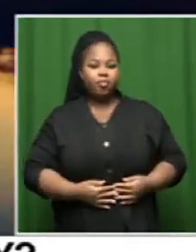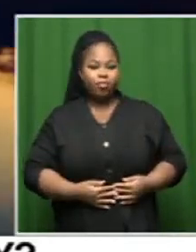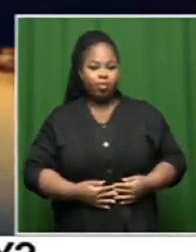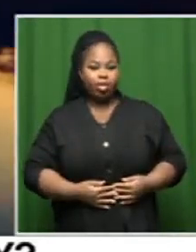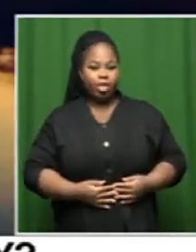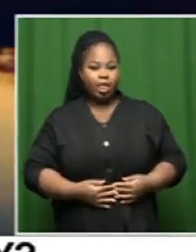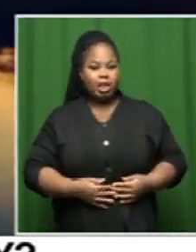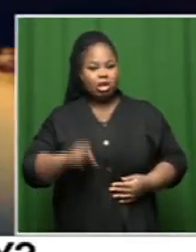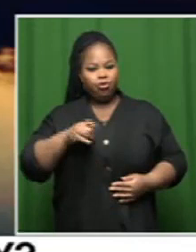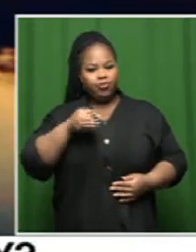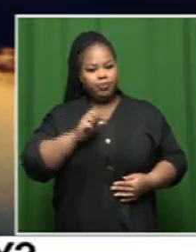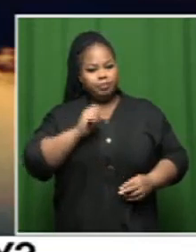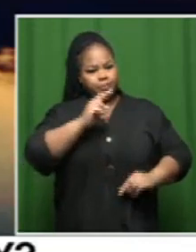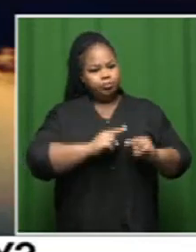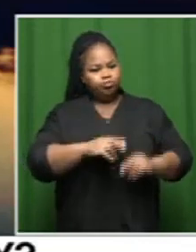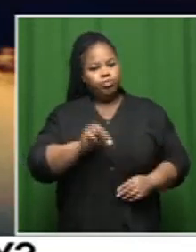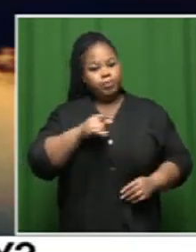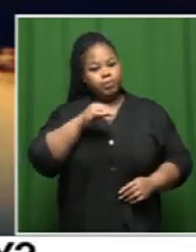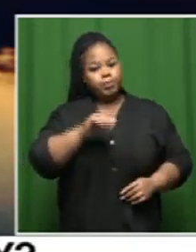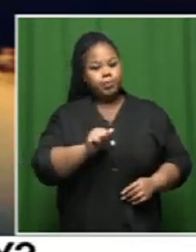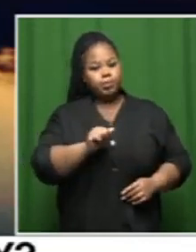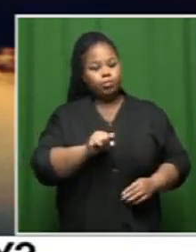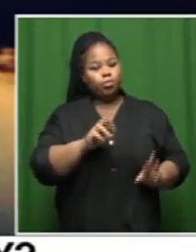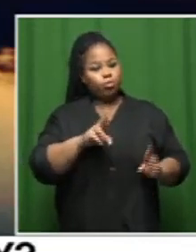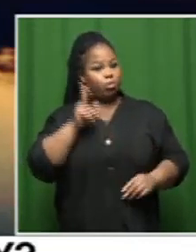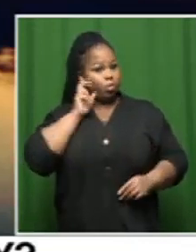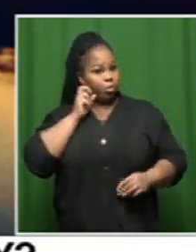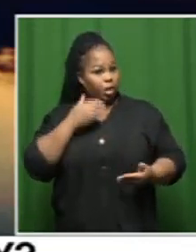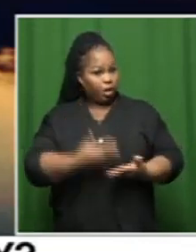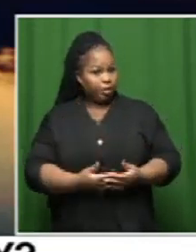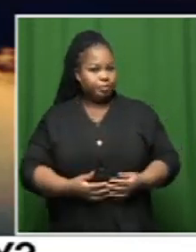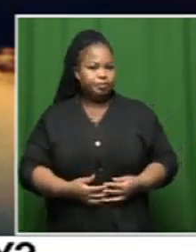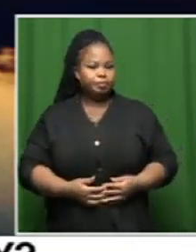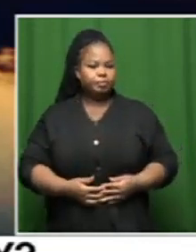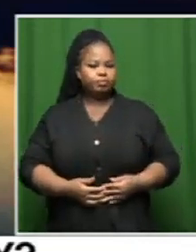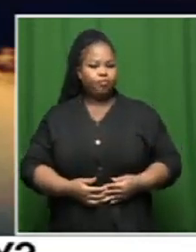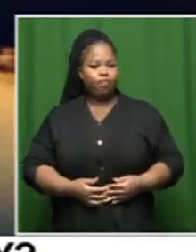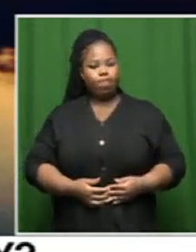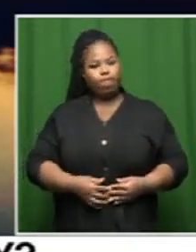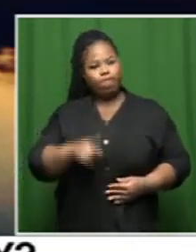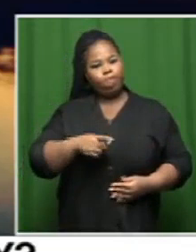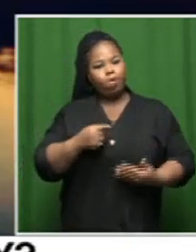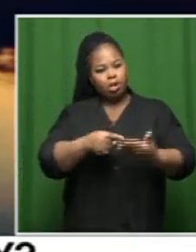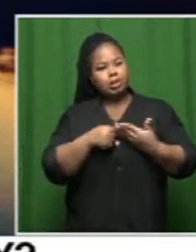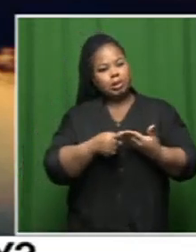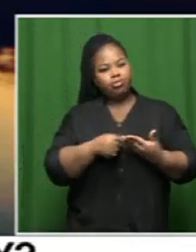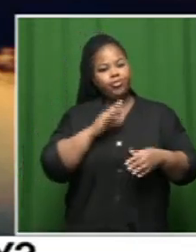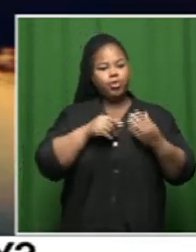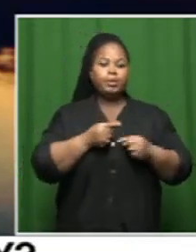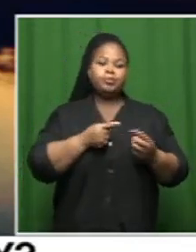actually speak to Aisha for a short while. Aisha, I hope that you can hear me. Just talking about,